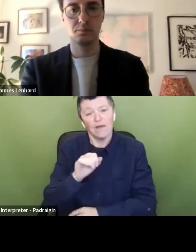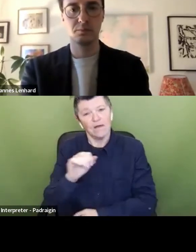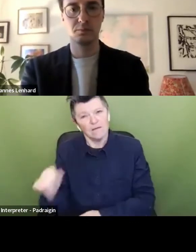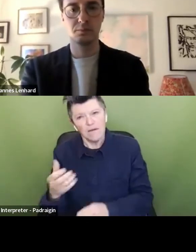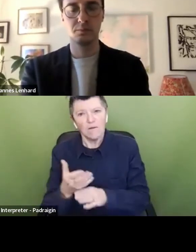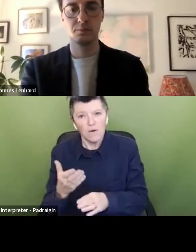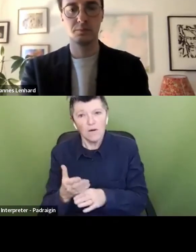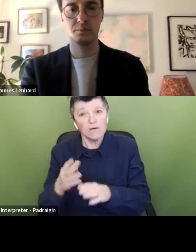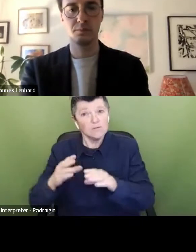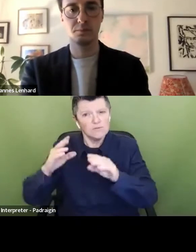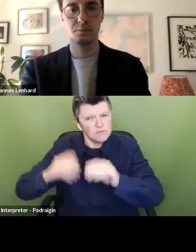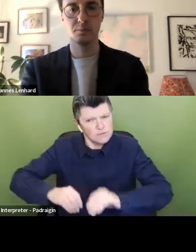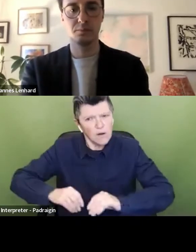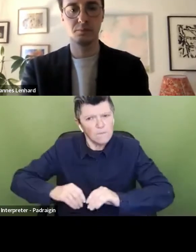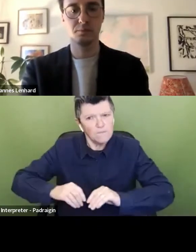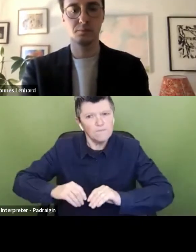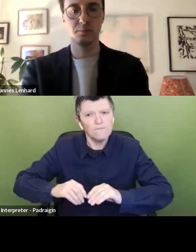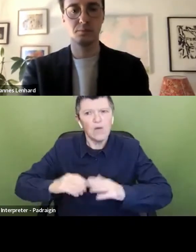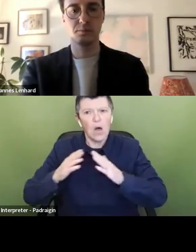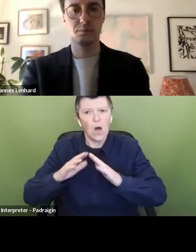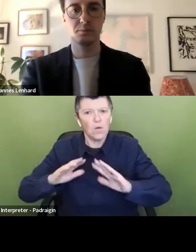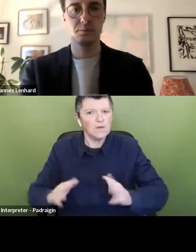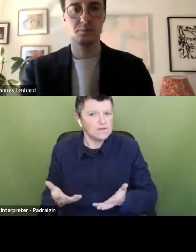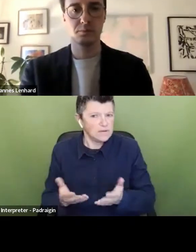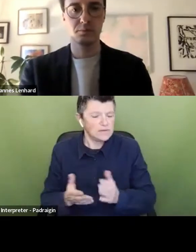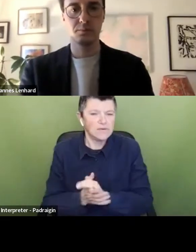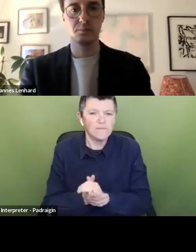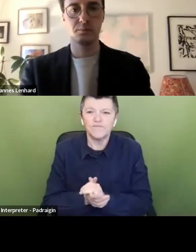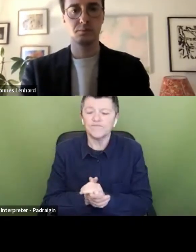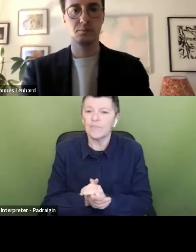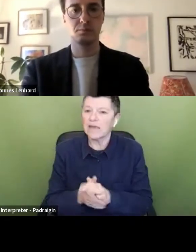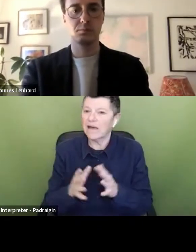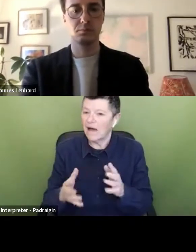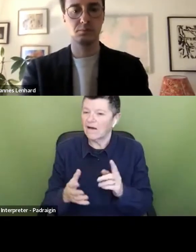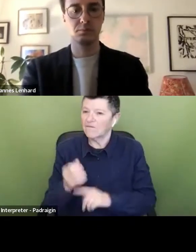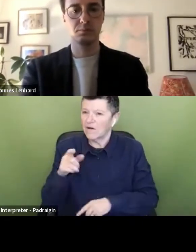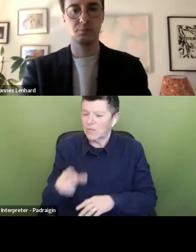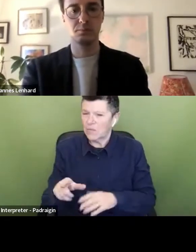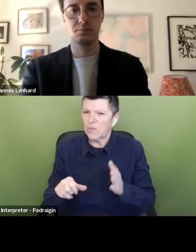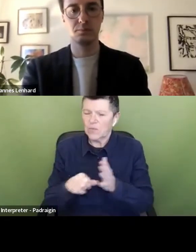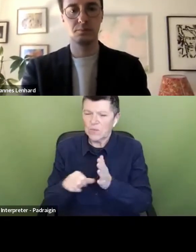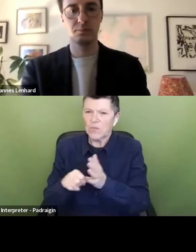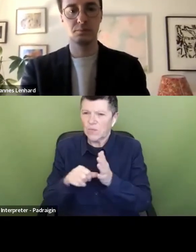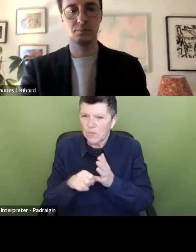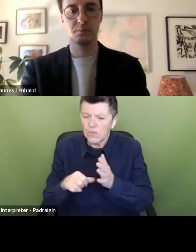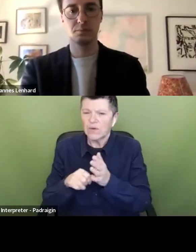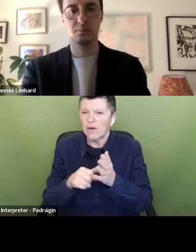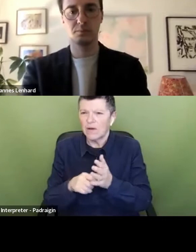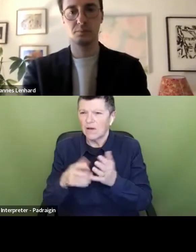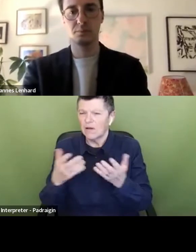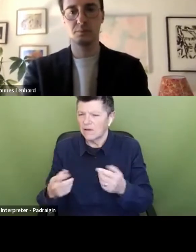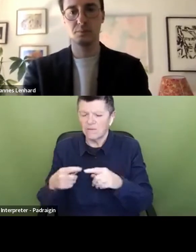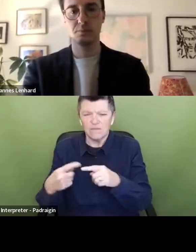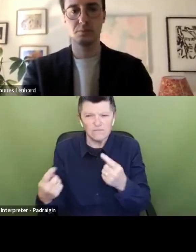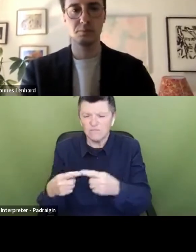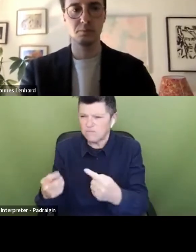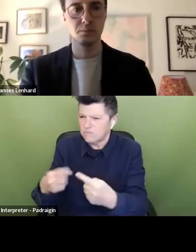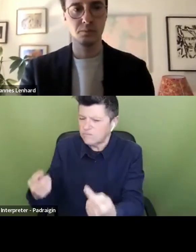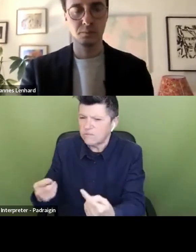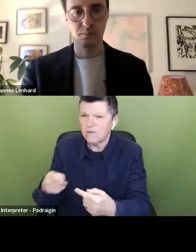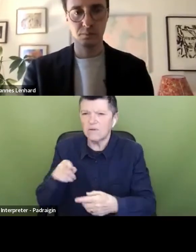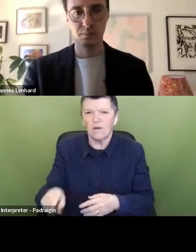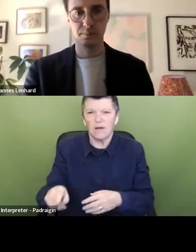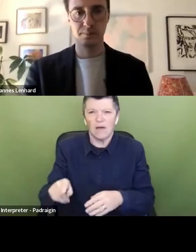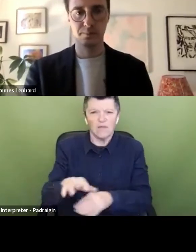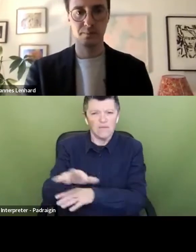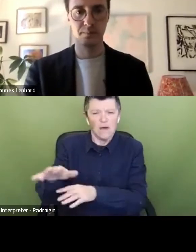homelessness. I found that this mission was plagued with difficulties and contradictions on the front line. My colleagues and I could